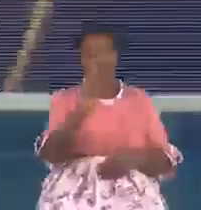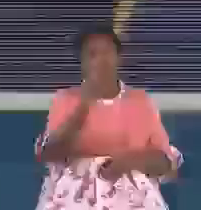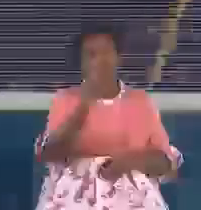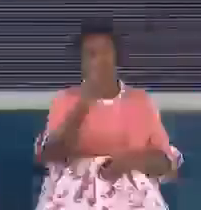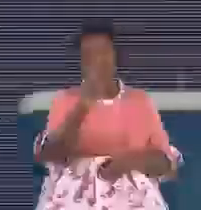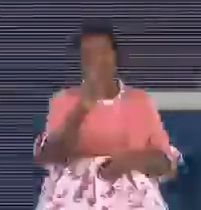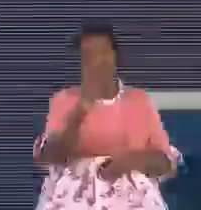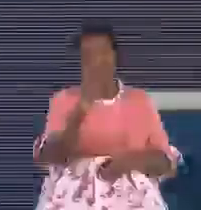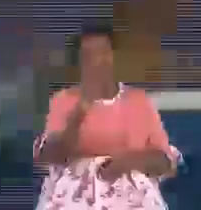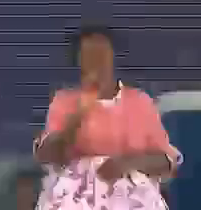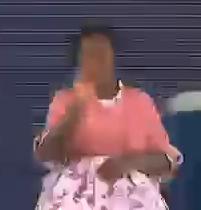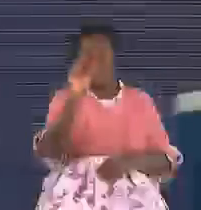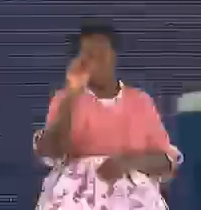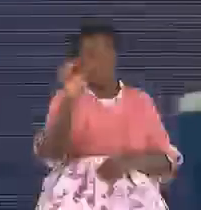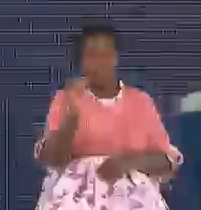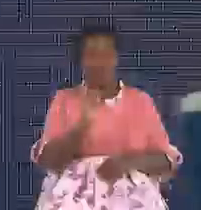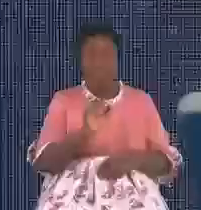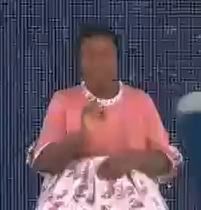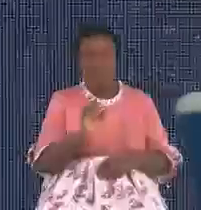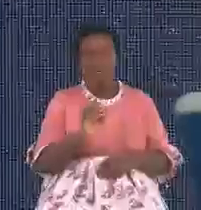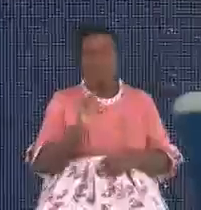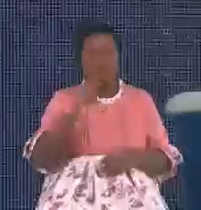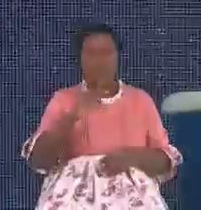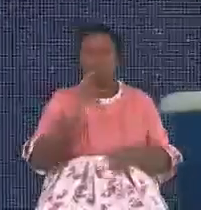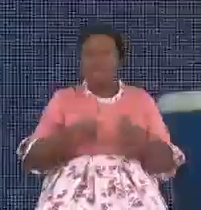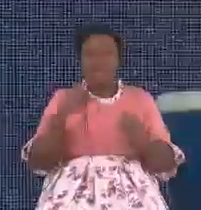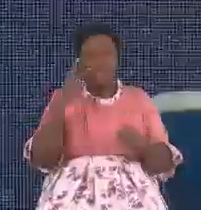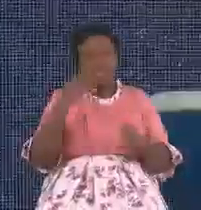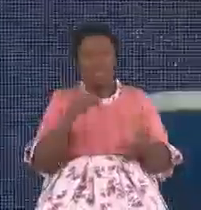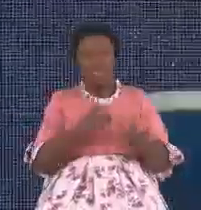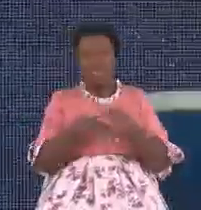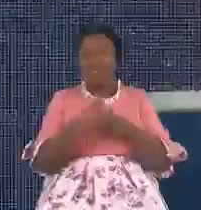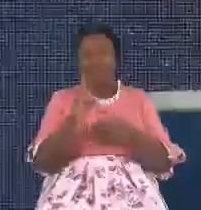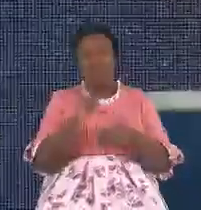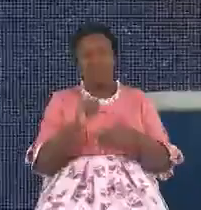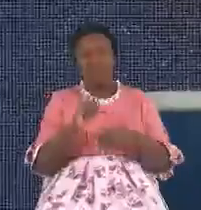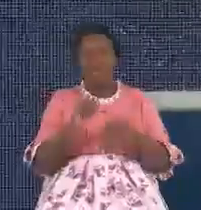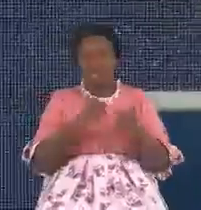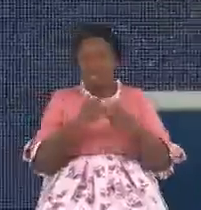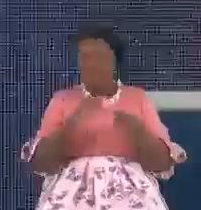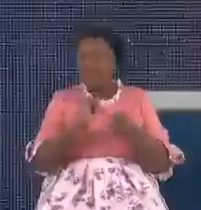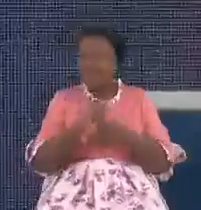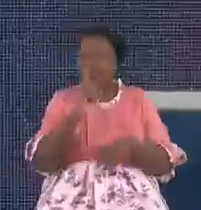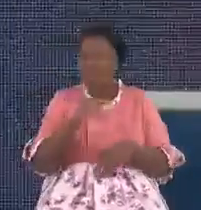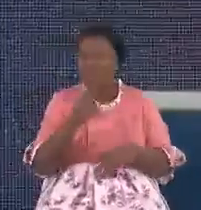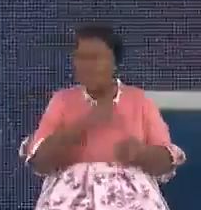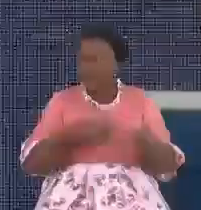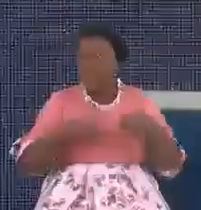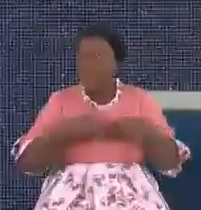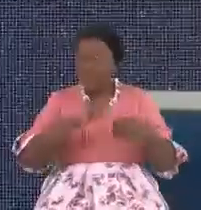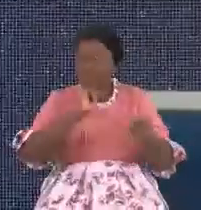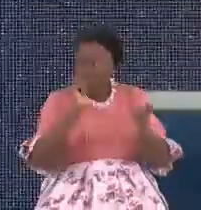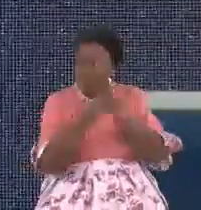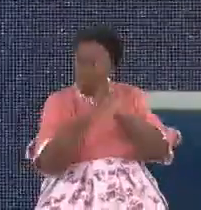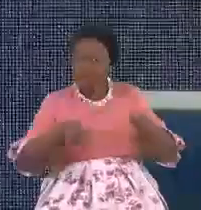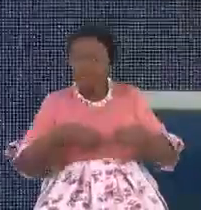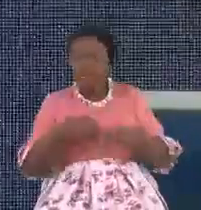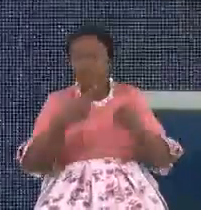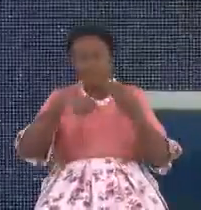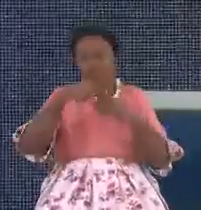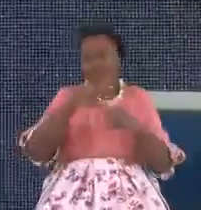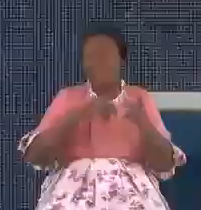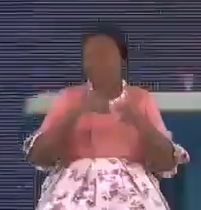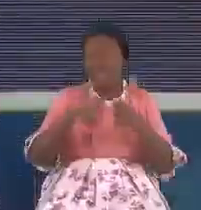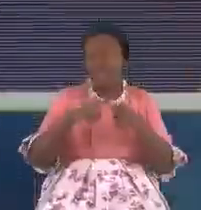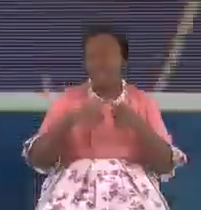life has turned you around and the things i used to say i say them no more the